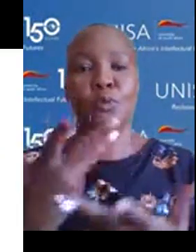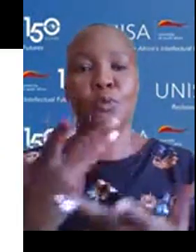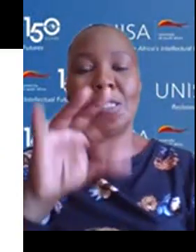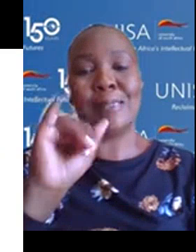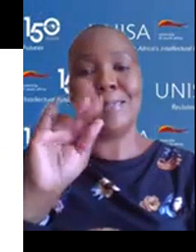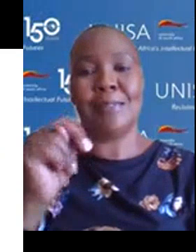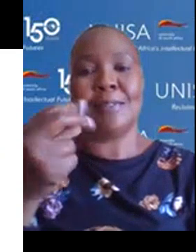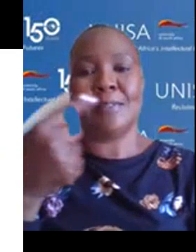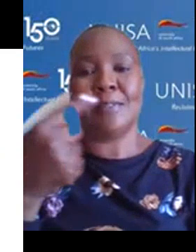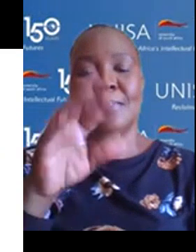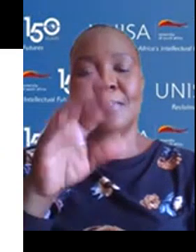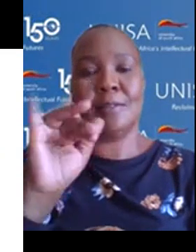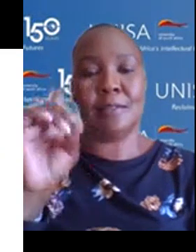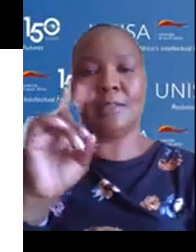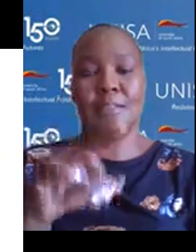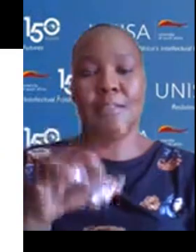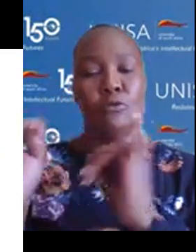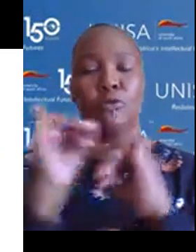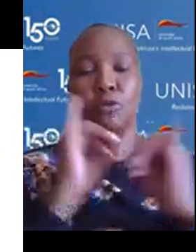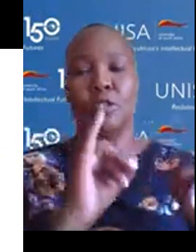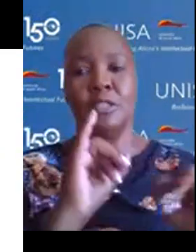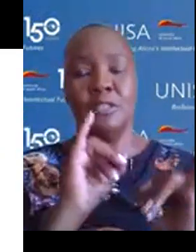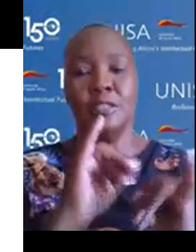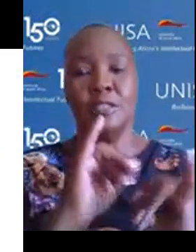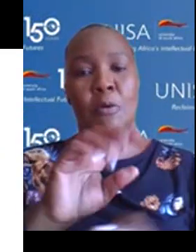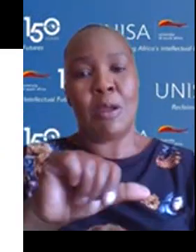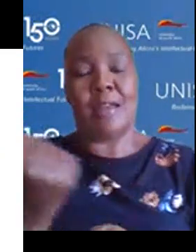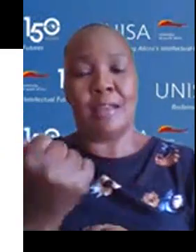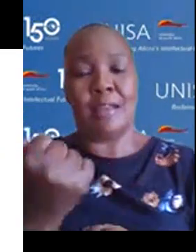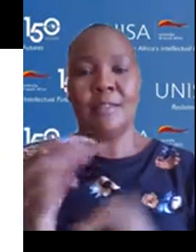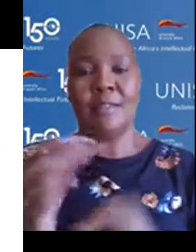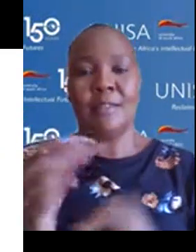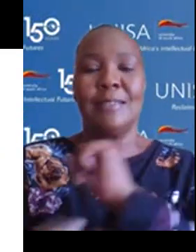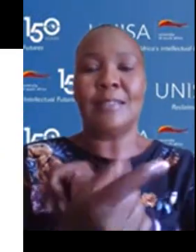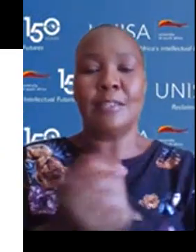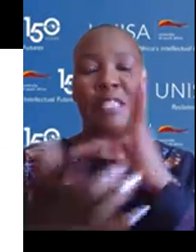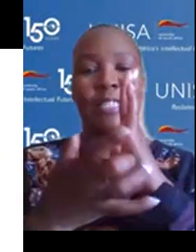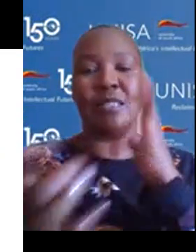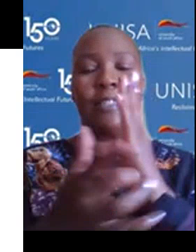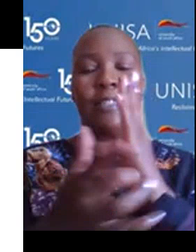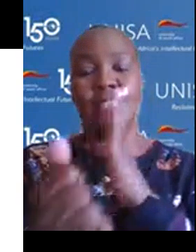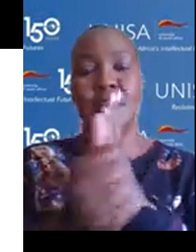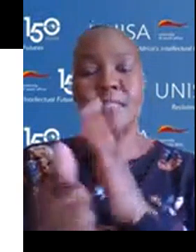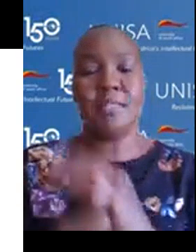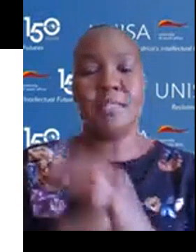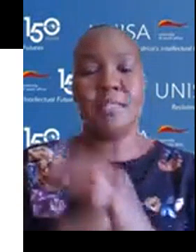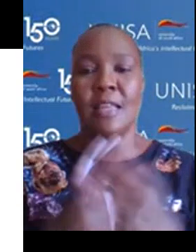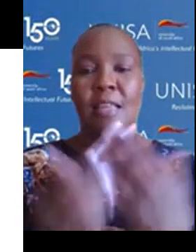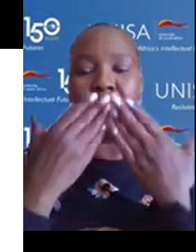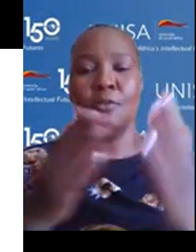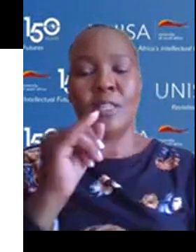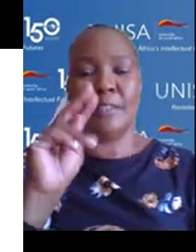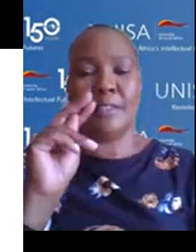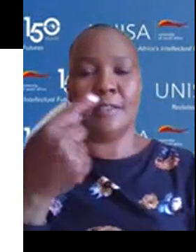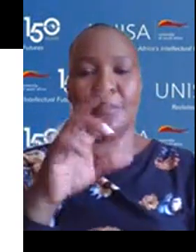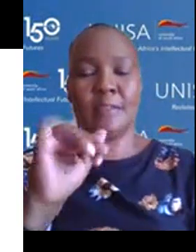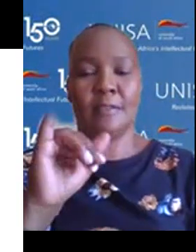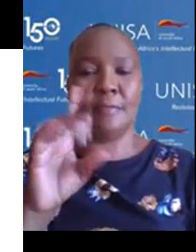Ingrid, that will introduce you our next section on digital literacy. Thank you, Ingrid.